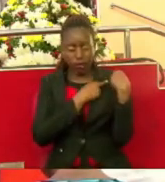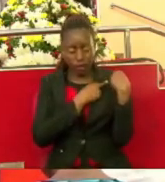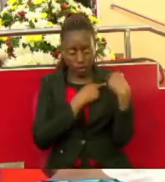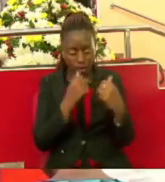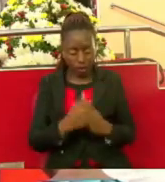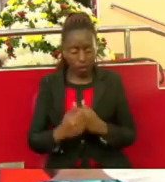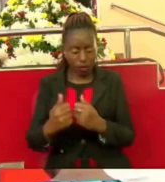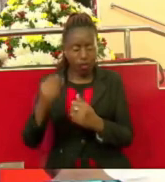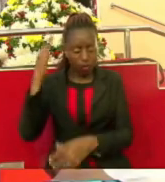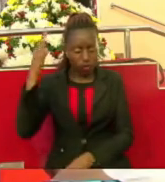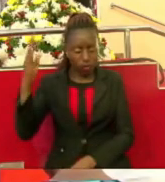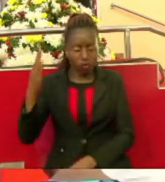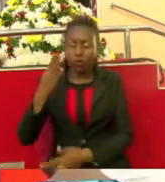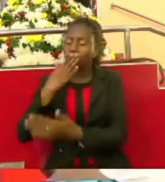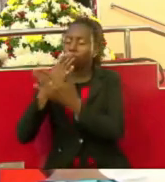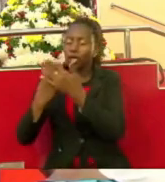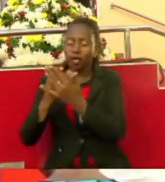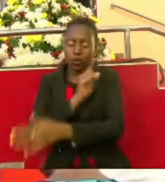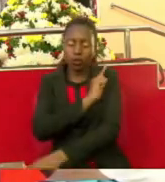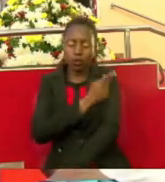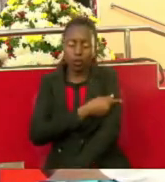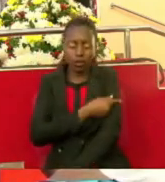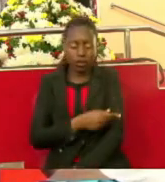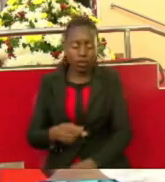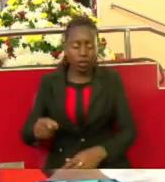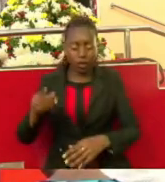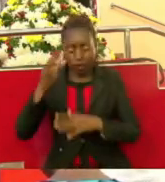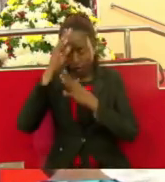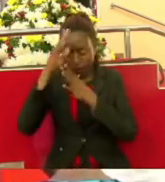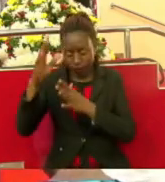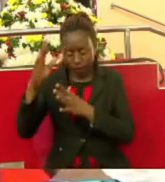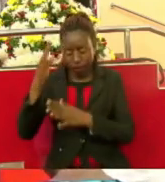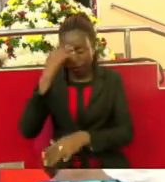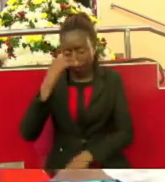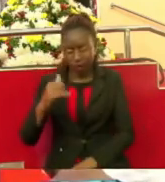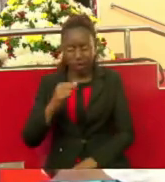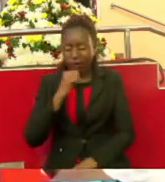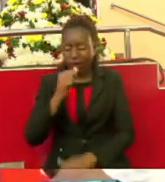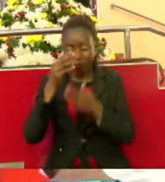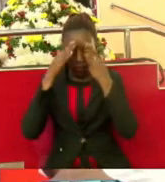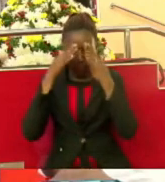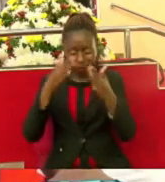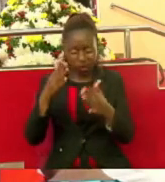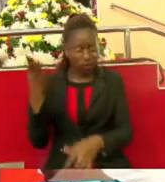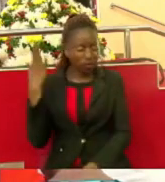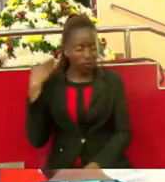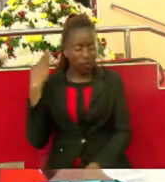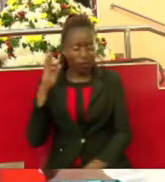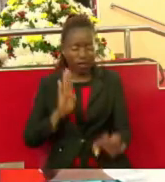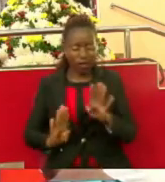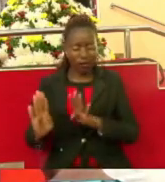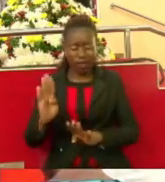Thank you, gracious Father. Because you never look into our past behavior. You never look into our past